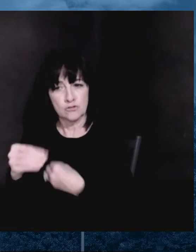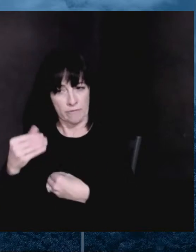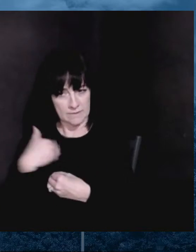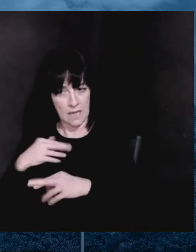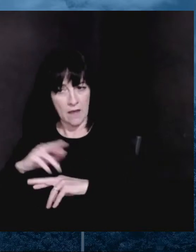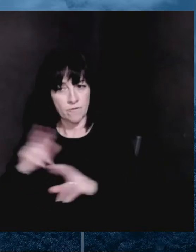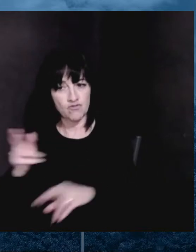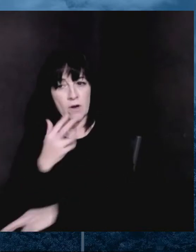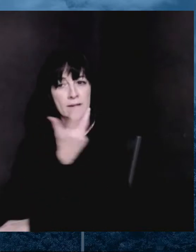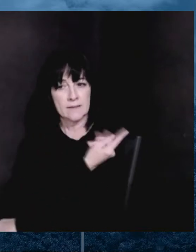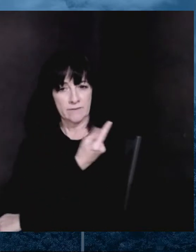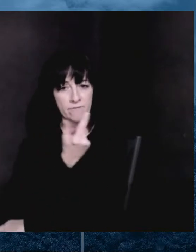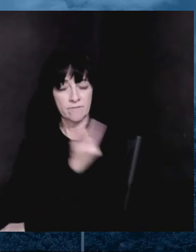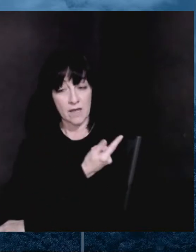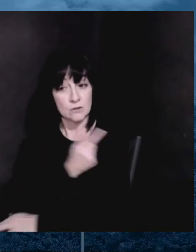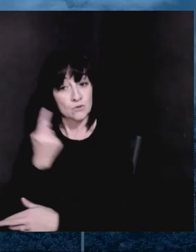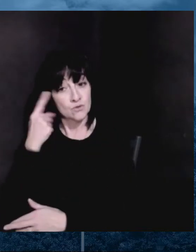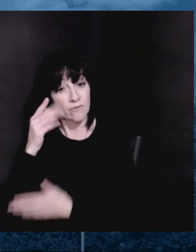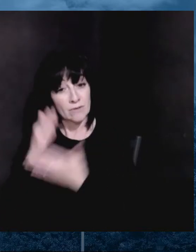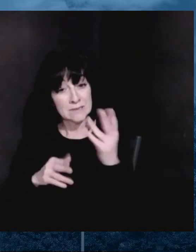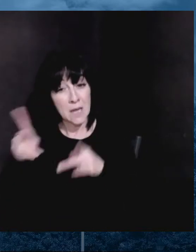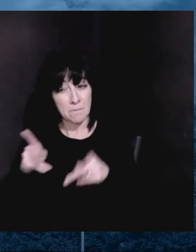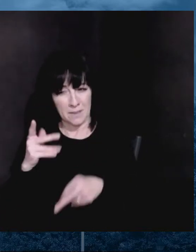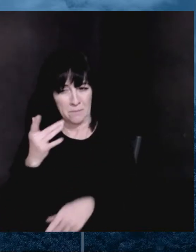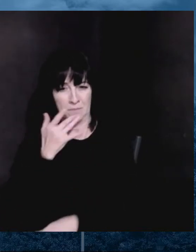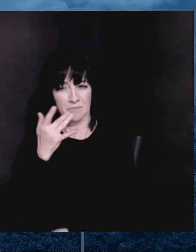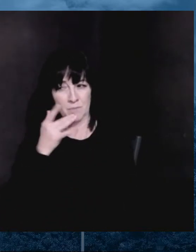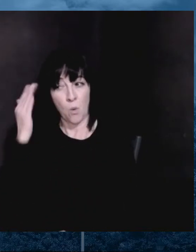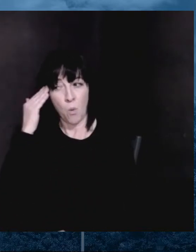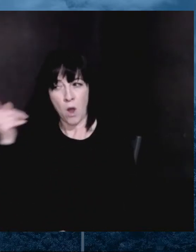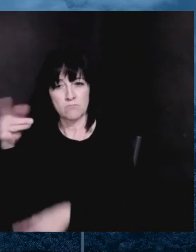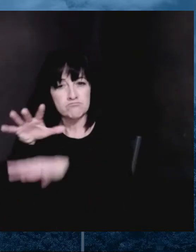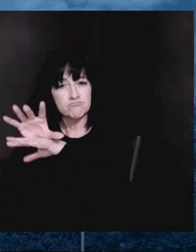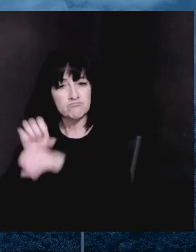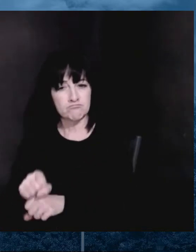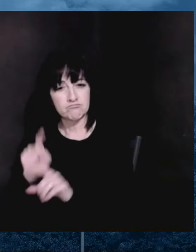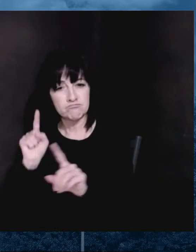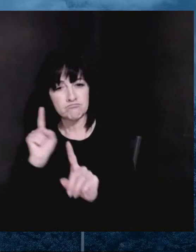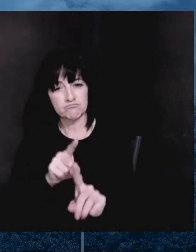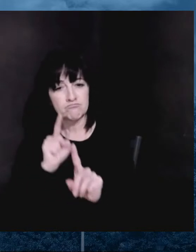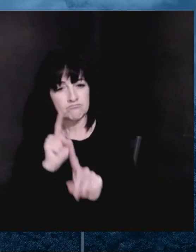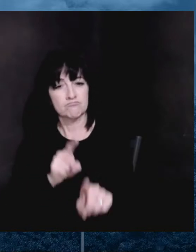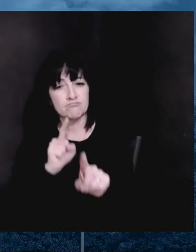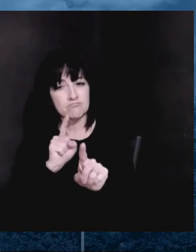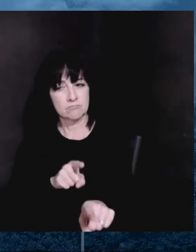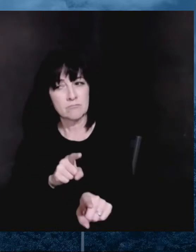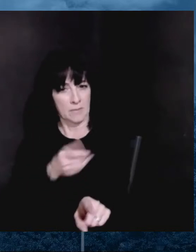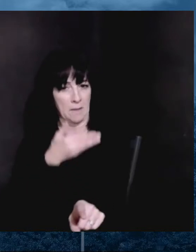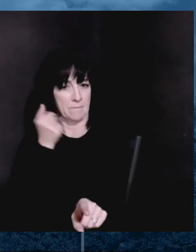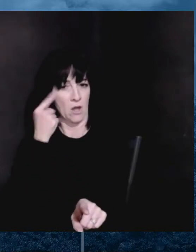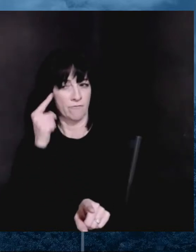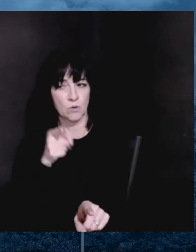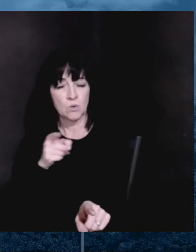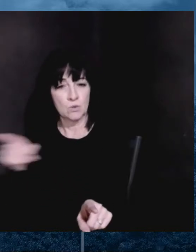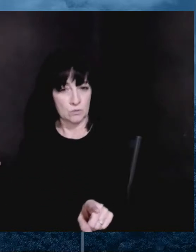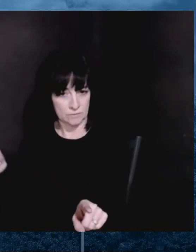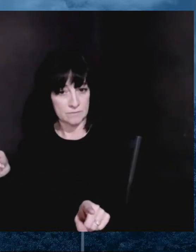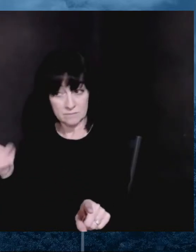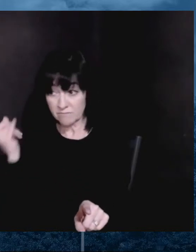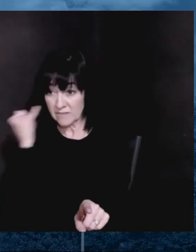preferred place to get vaccinated. But if your primary care provider is not going to be providing vaccination, or your